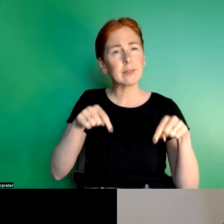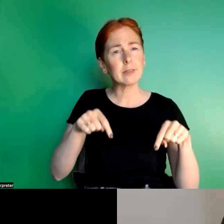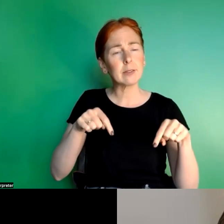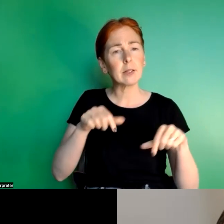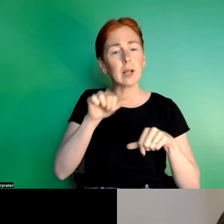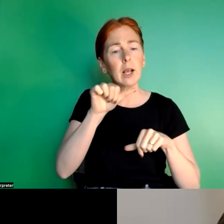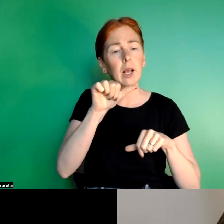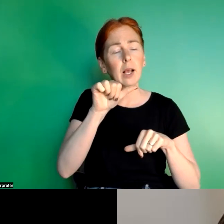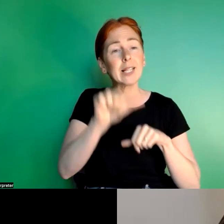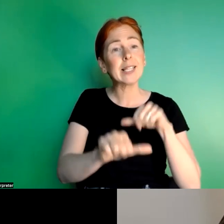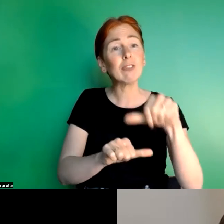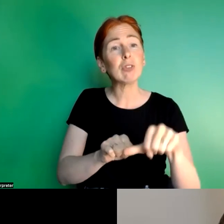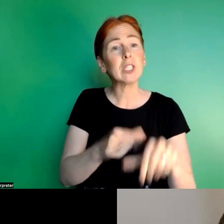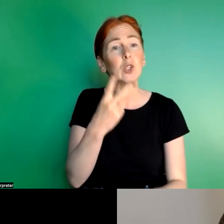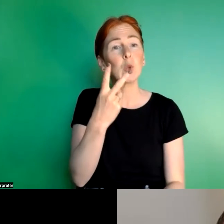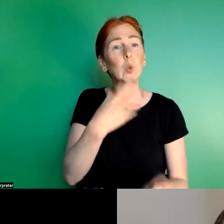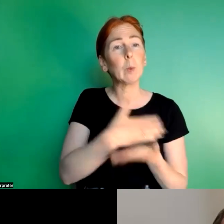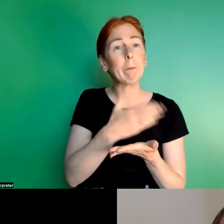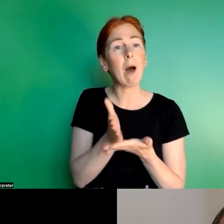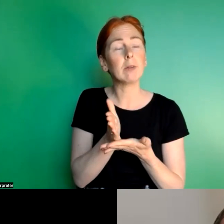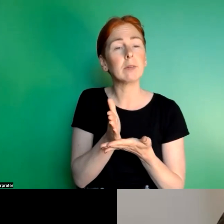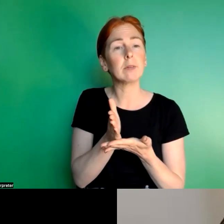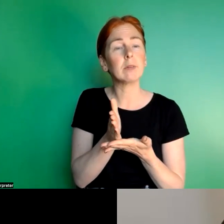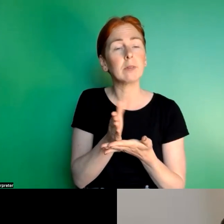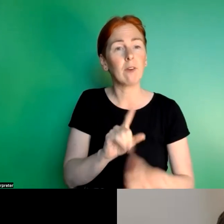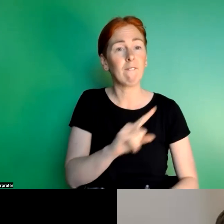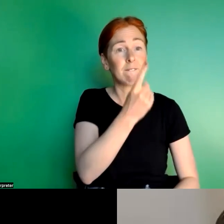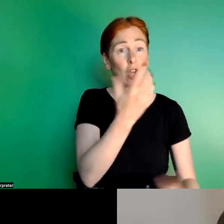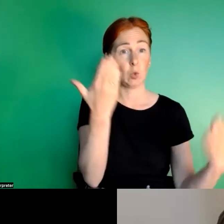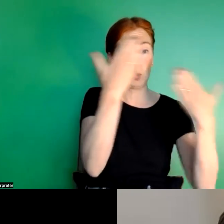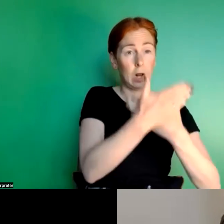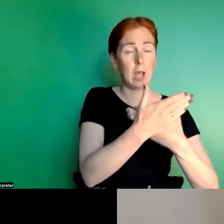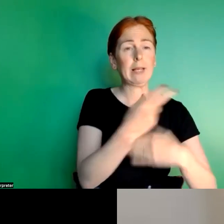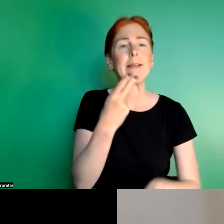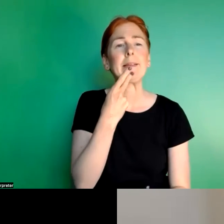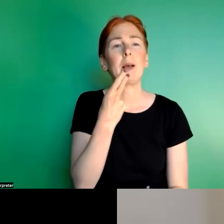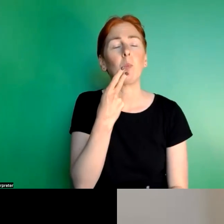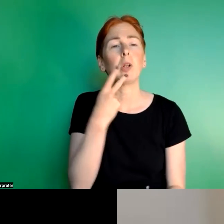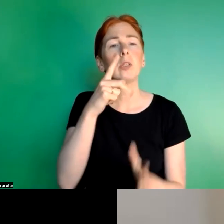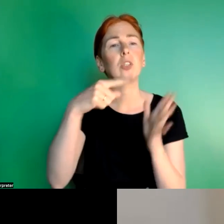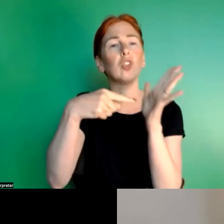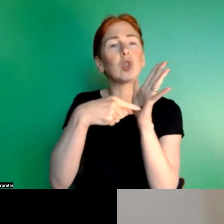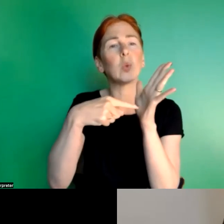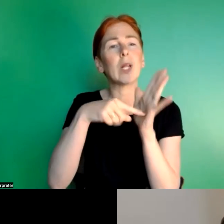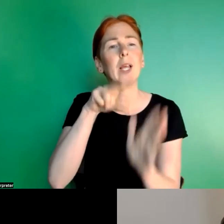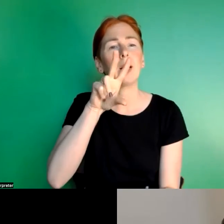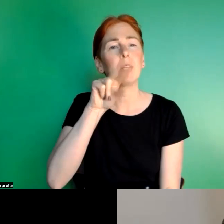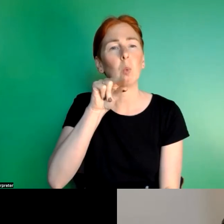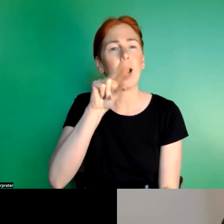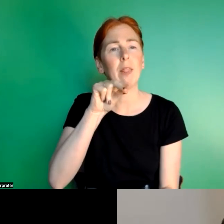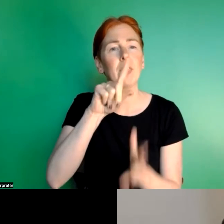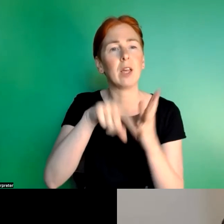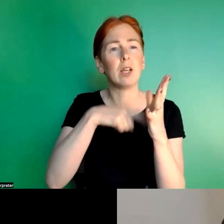two-part mini-series. The second instalment is planned for Tuesday, the 12th of